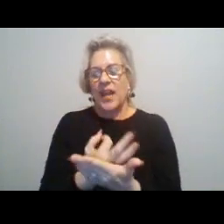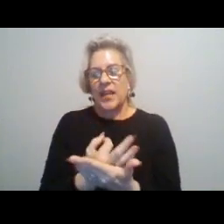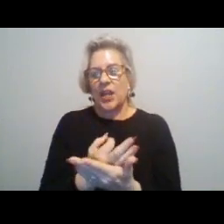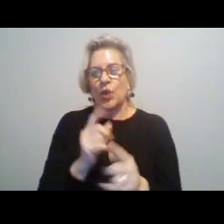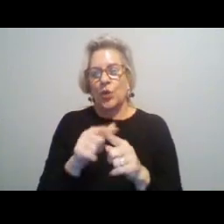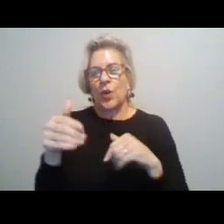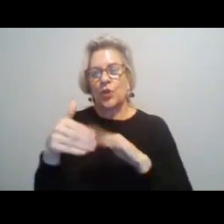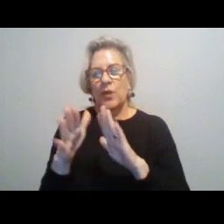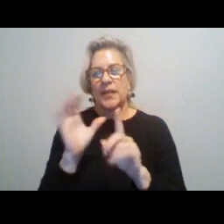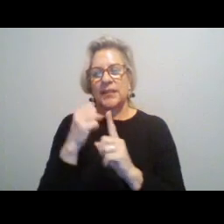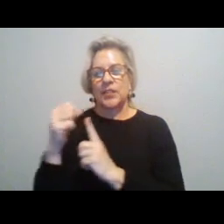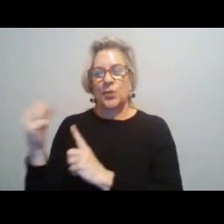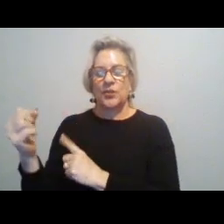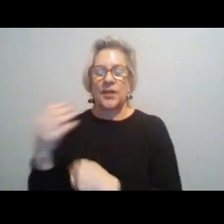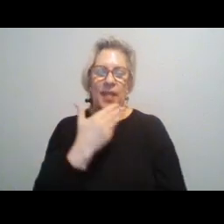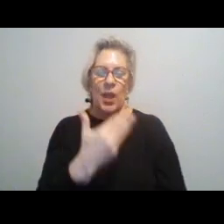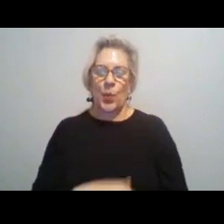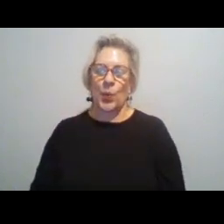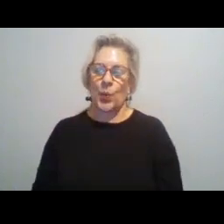these situations. Thank you.